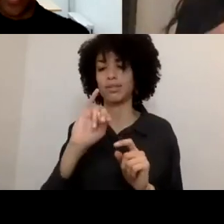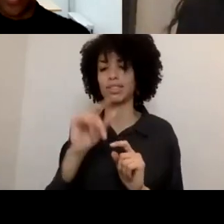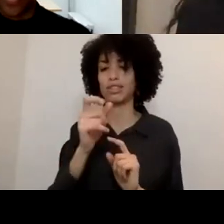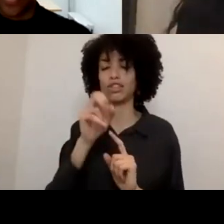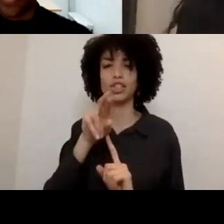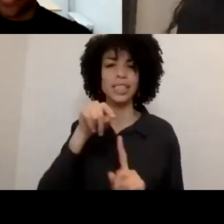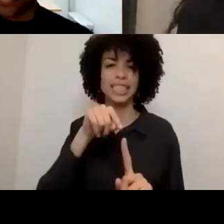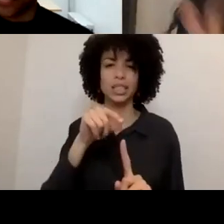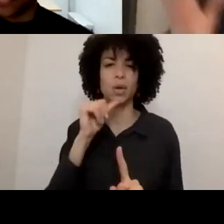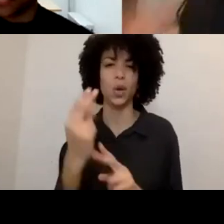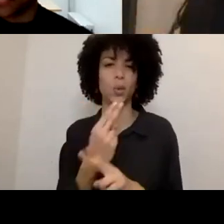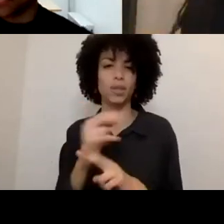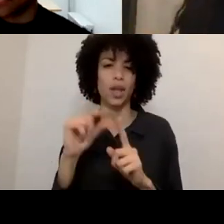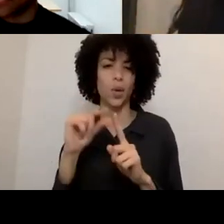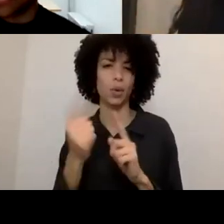good.